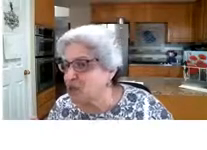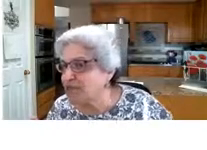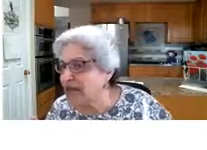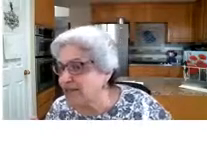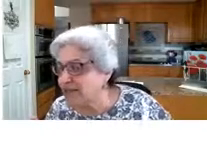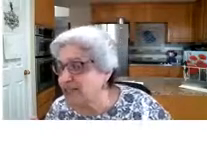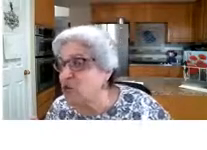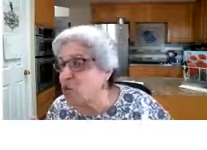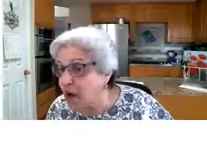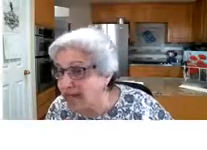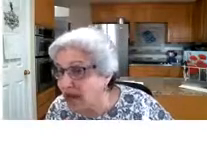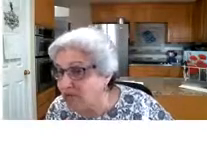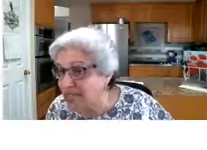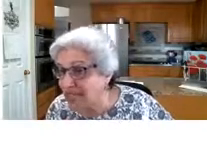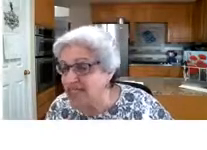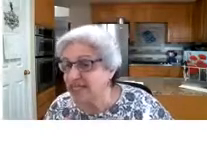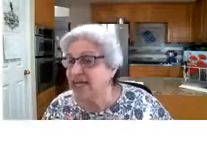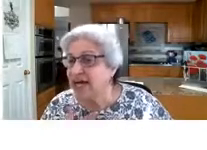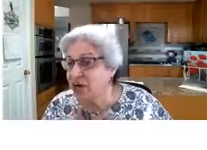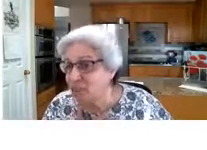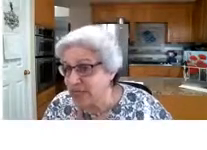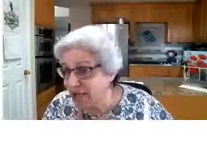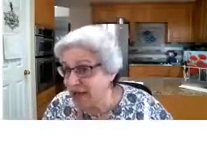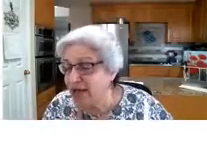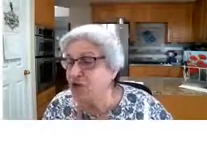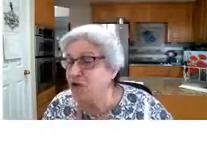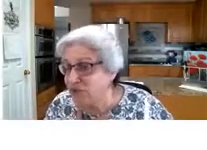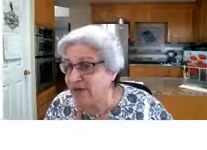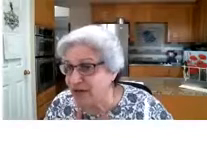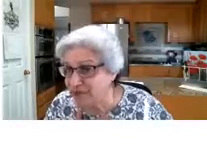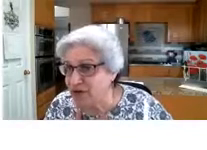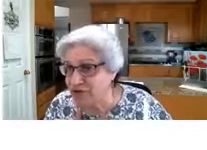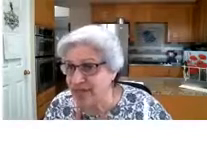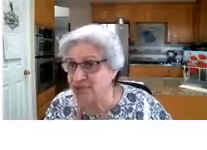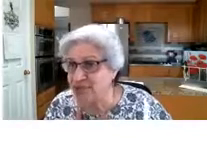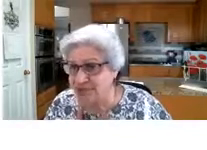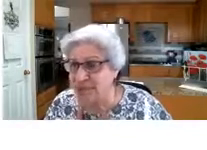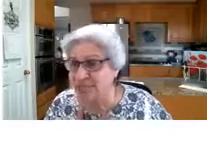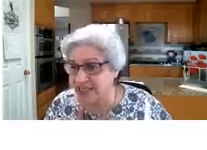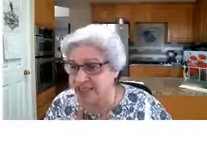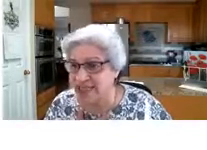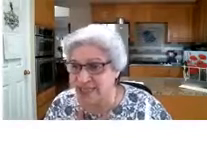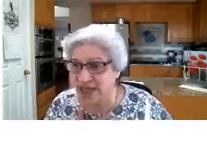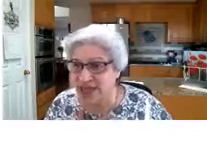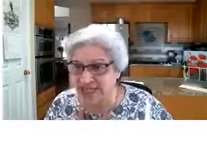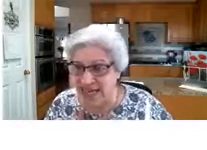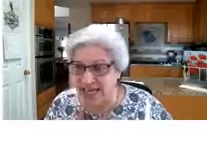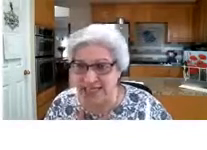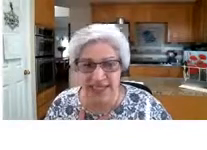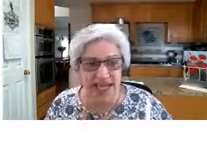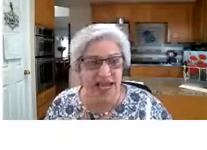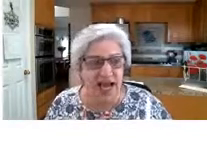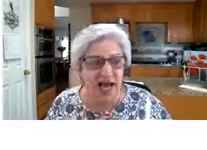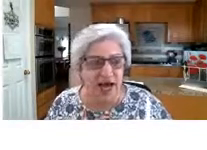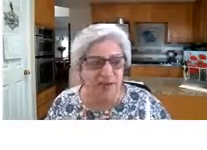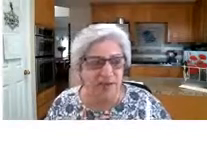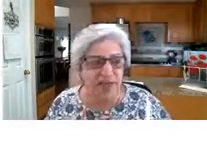death toll is obviously quite out of date. We now have over 500,000 deaths in the United